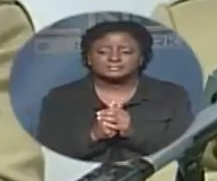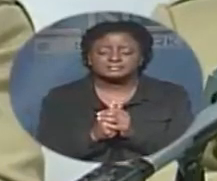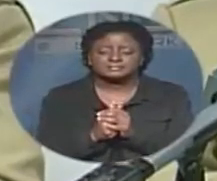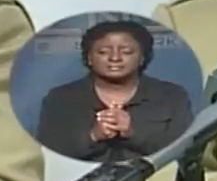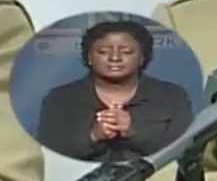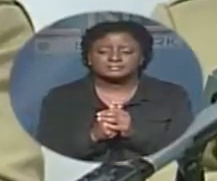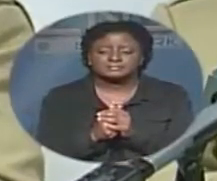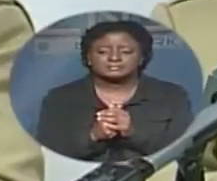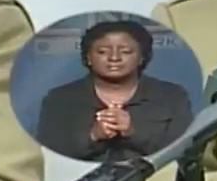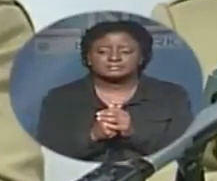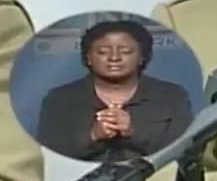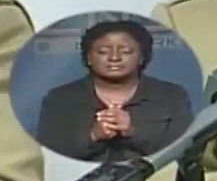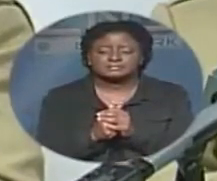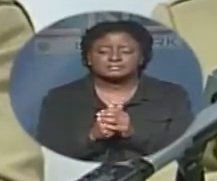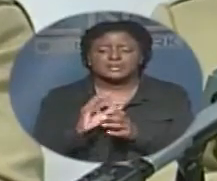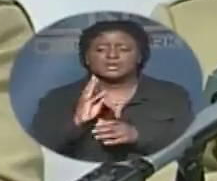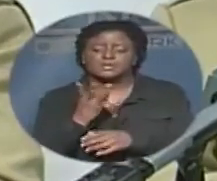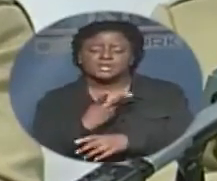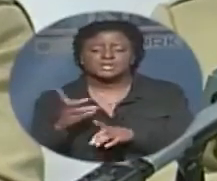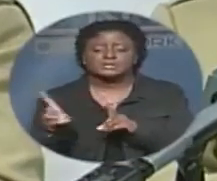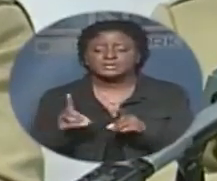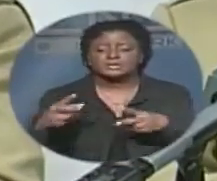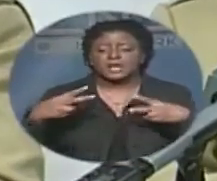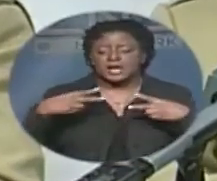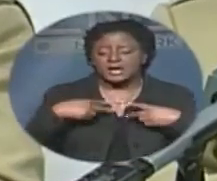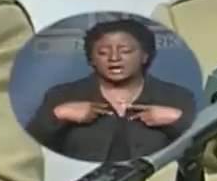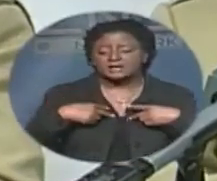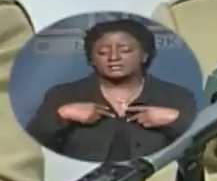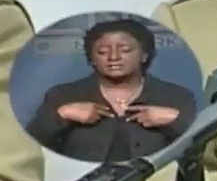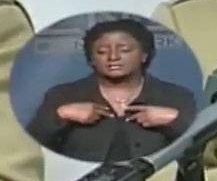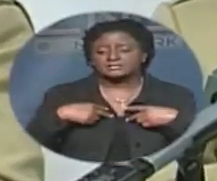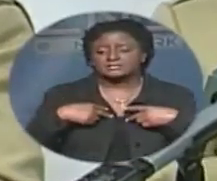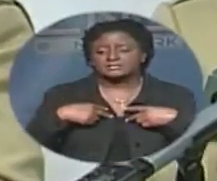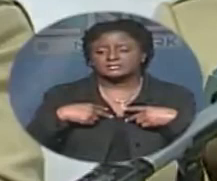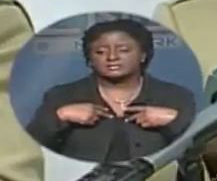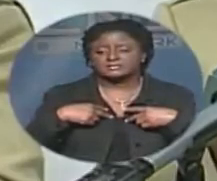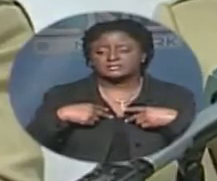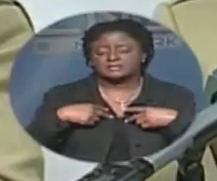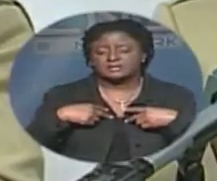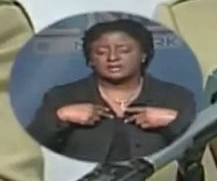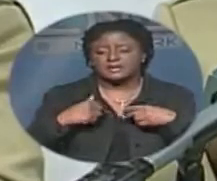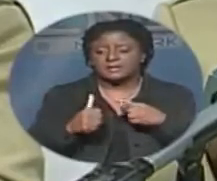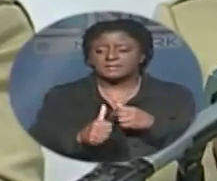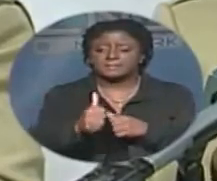we do have backup plans in order to circumvent or